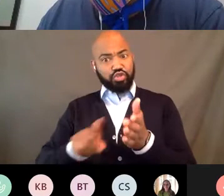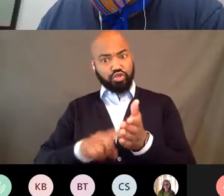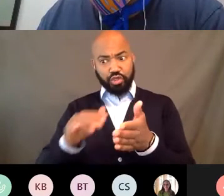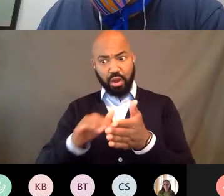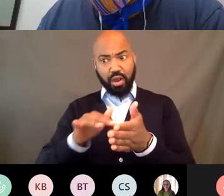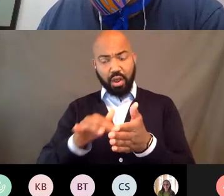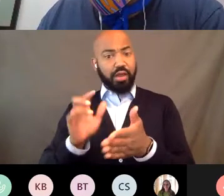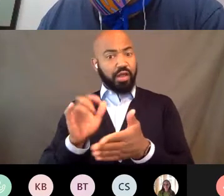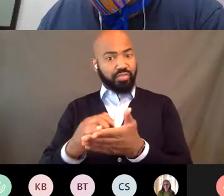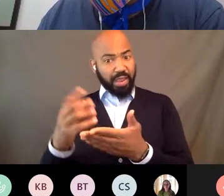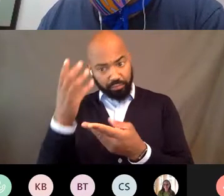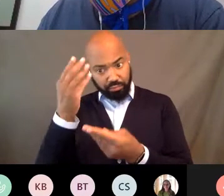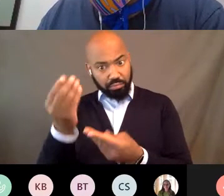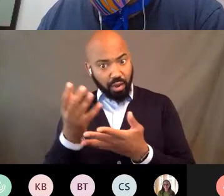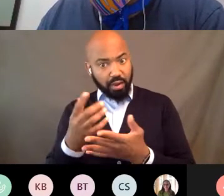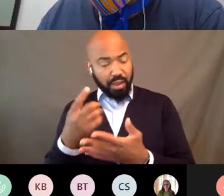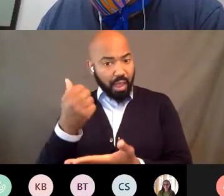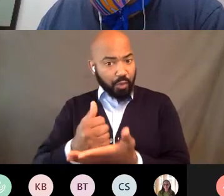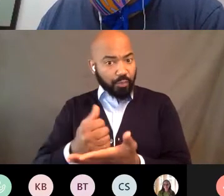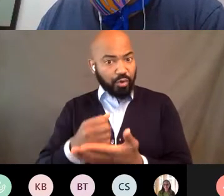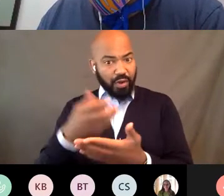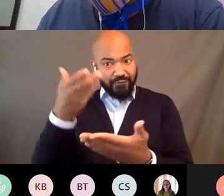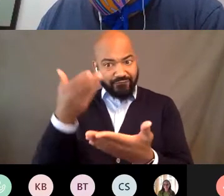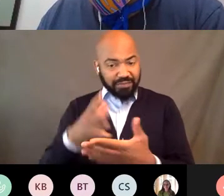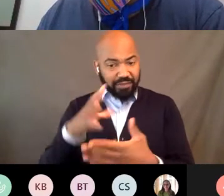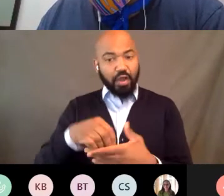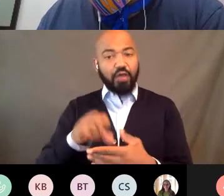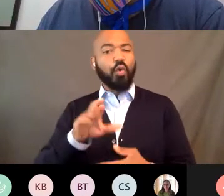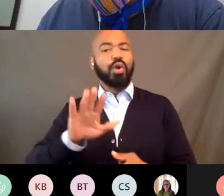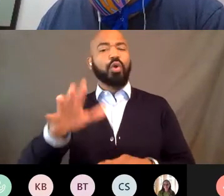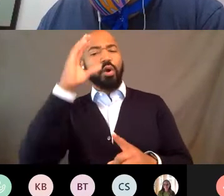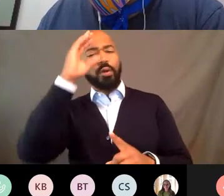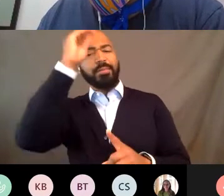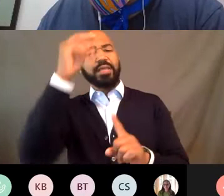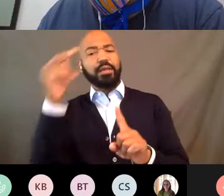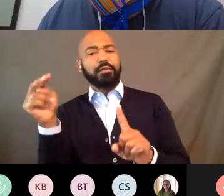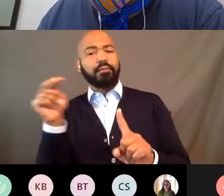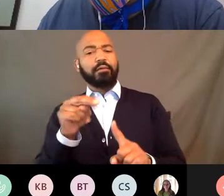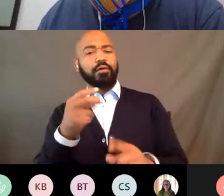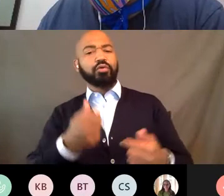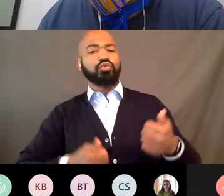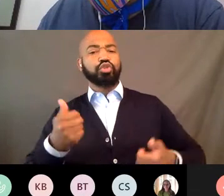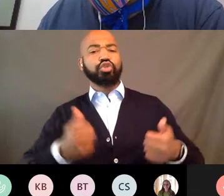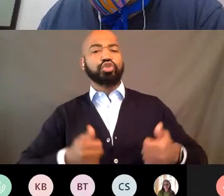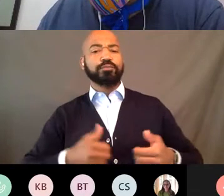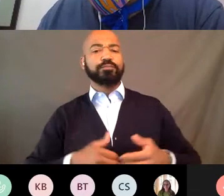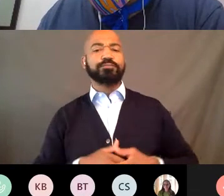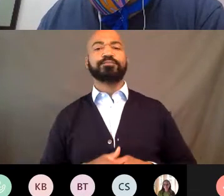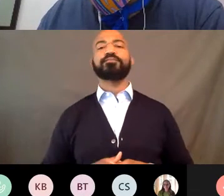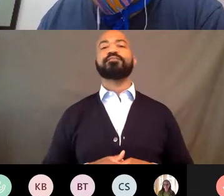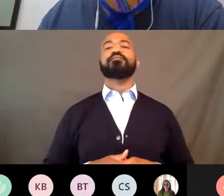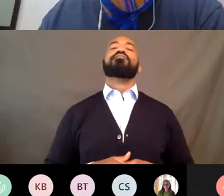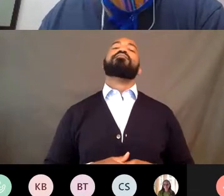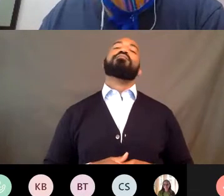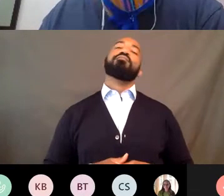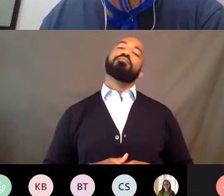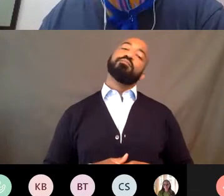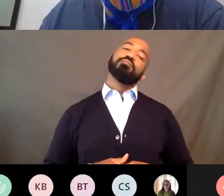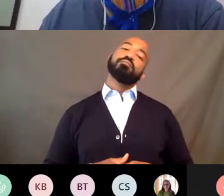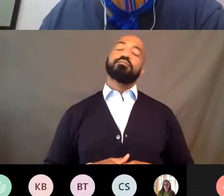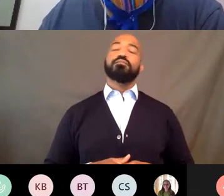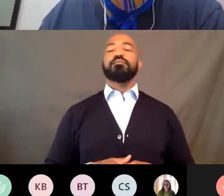or do you have like some facts and figures to support that? That's a great question. That's a